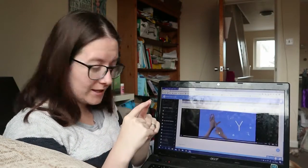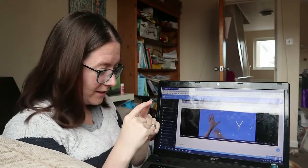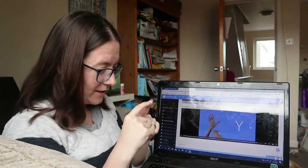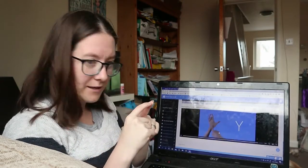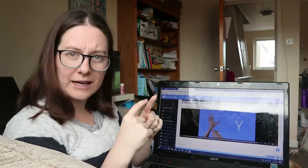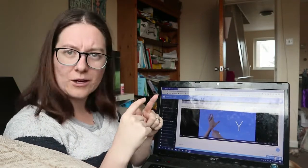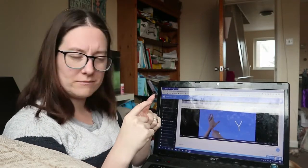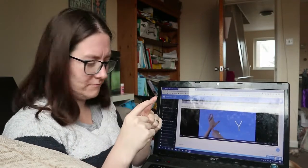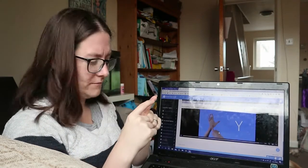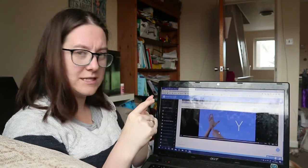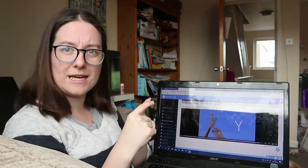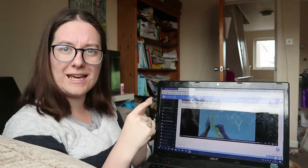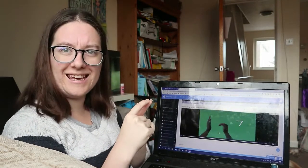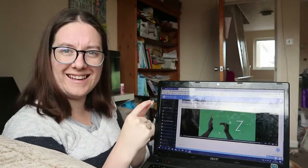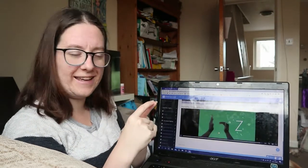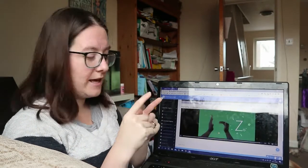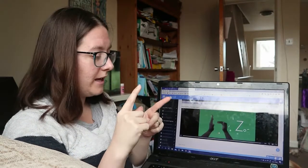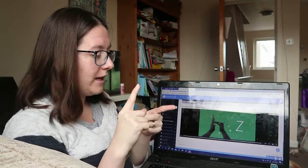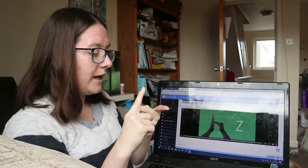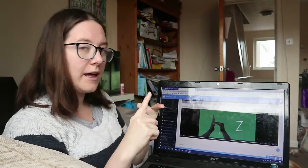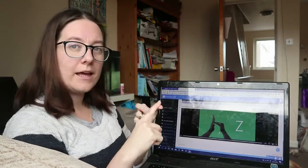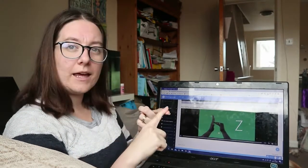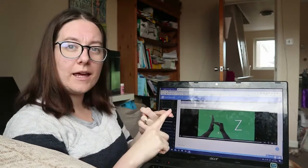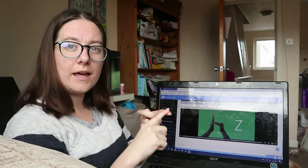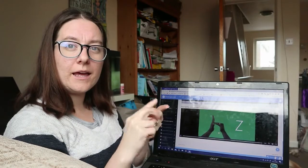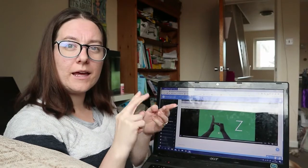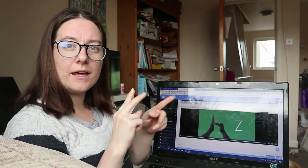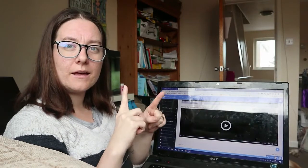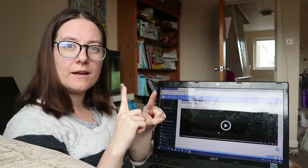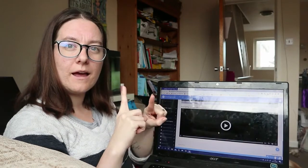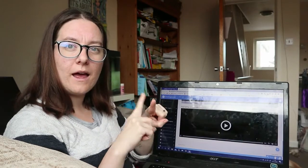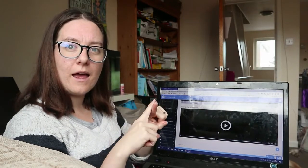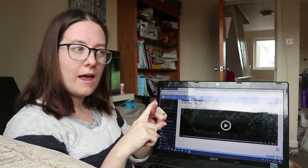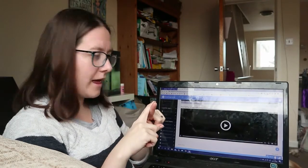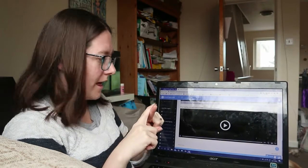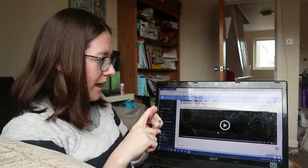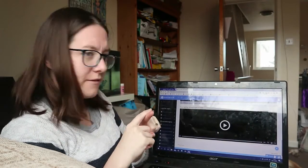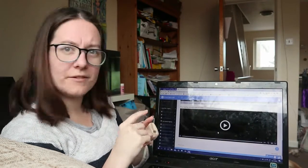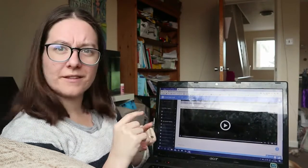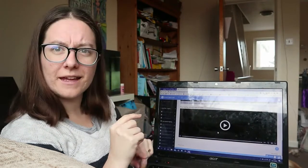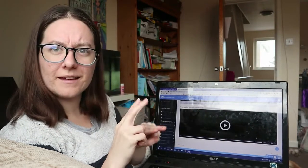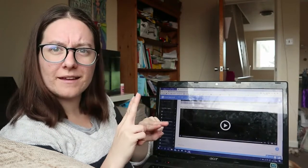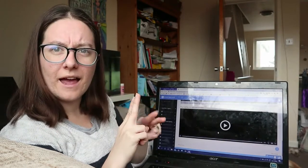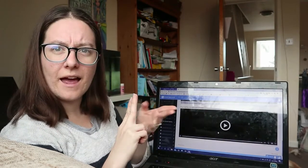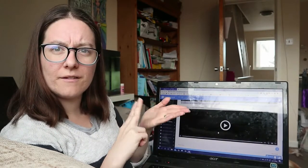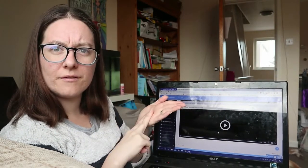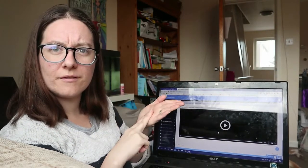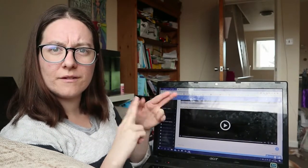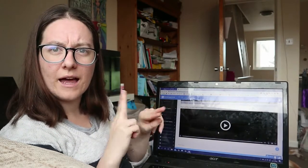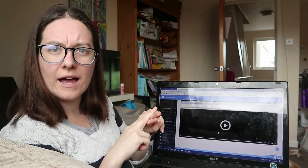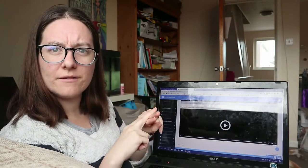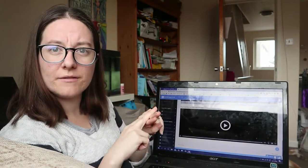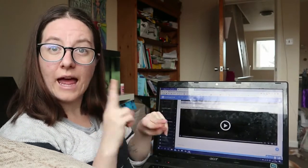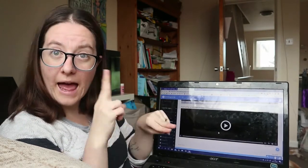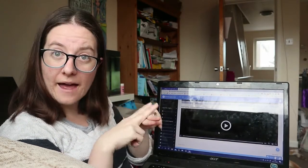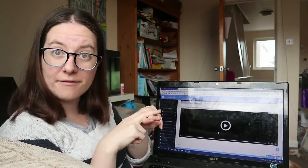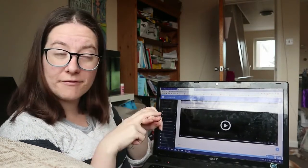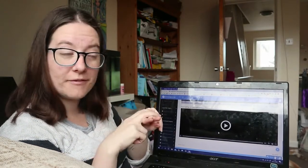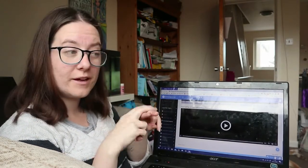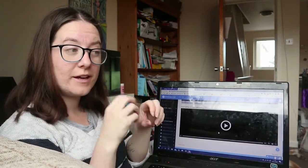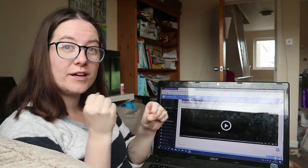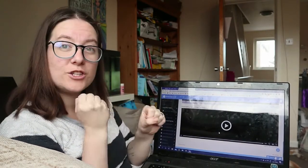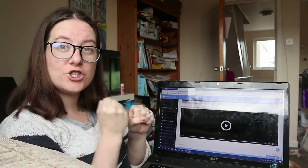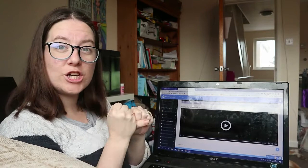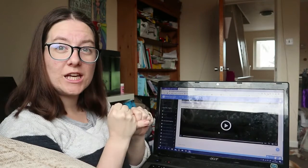D, hang on, D, E, F, I think, F, F, F,